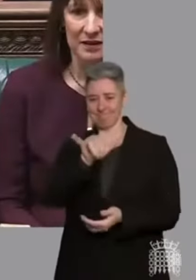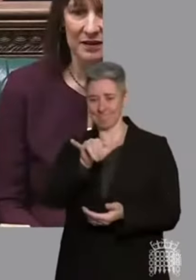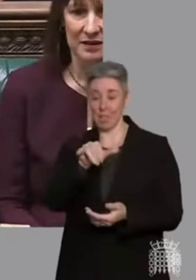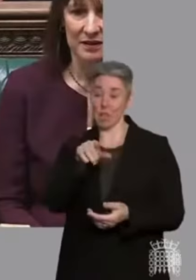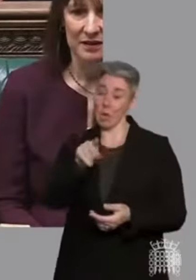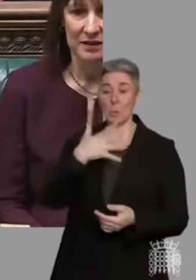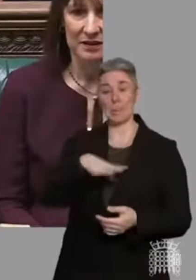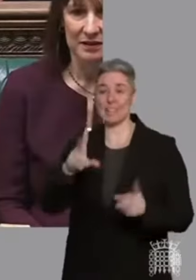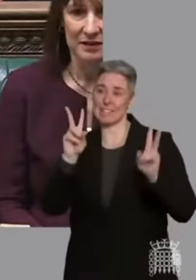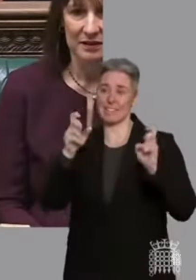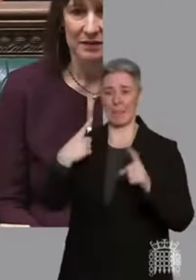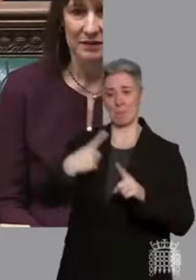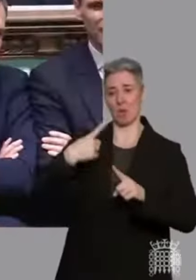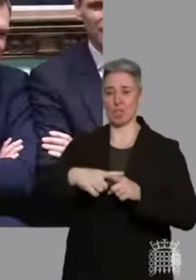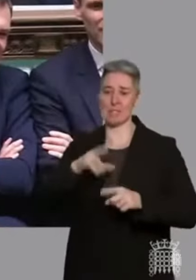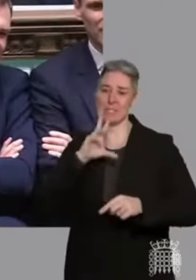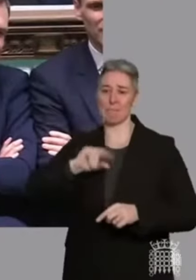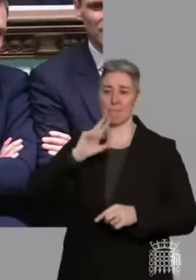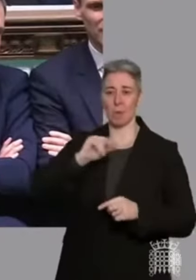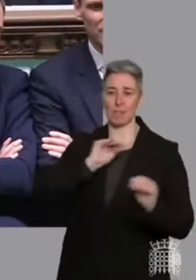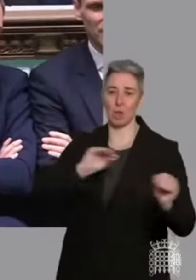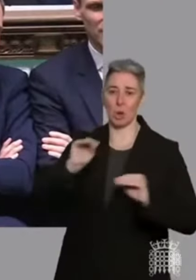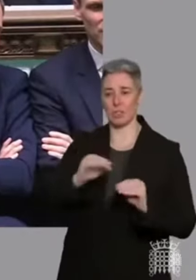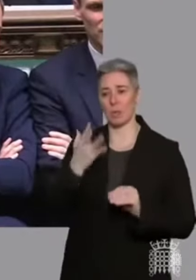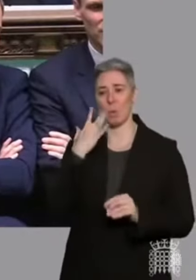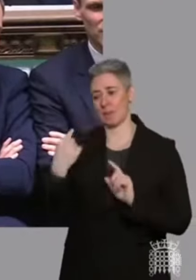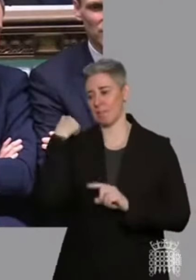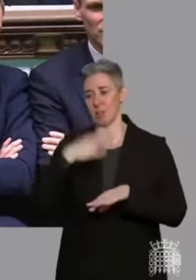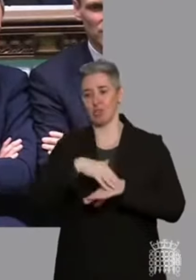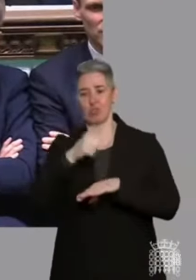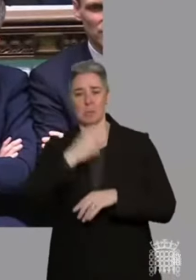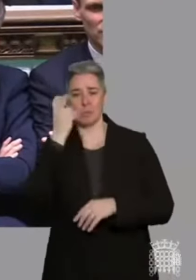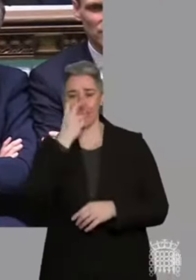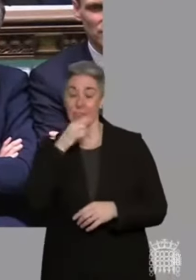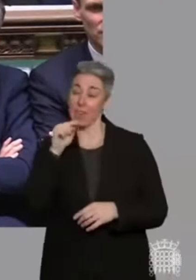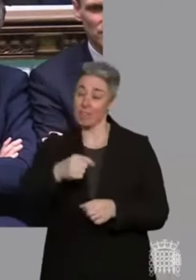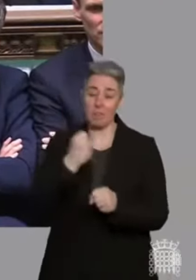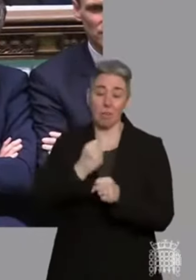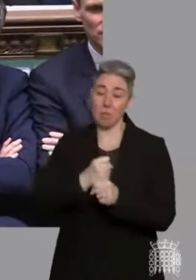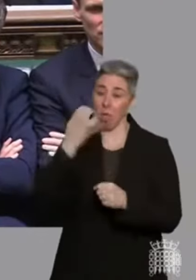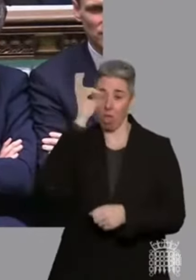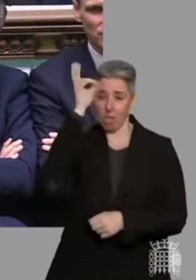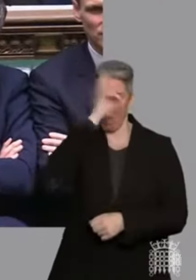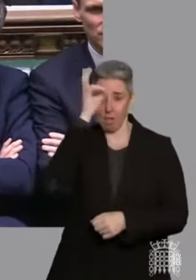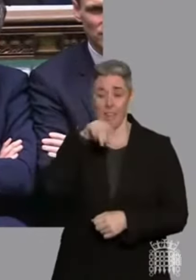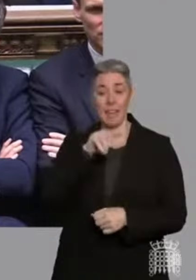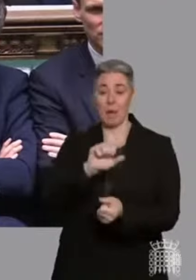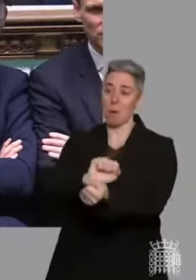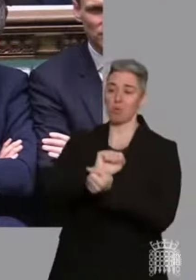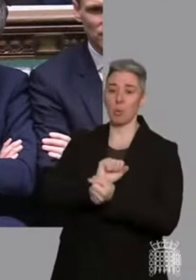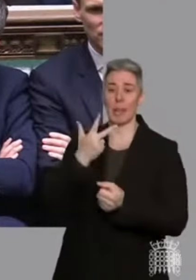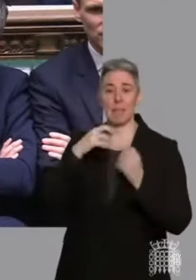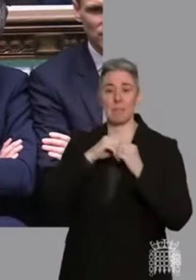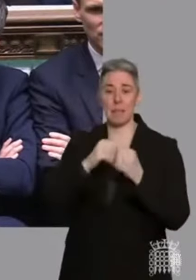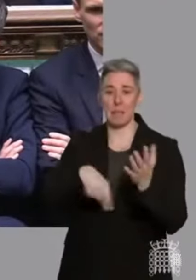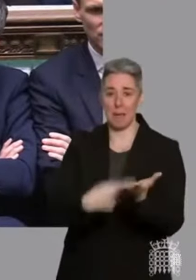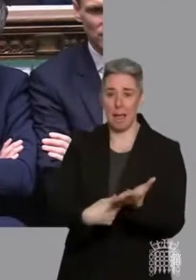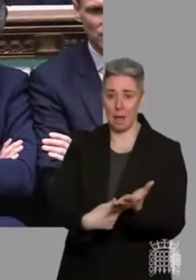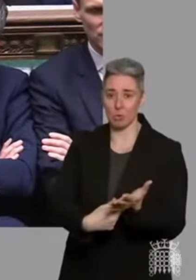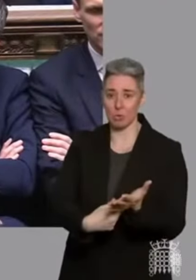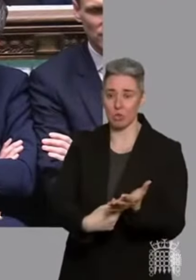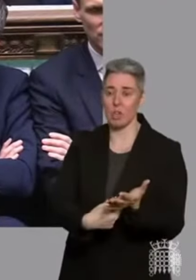is so clueless. It is borrowing £8 billion. It is so clueless. It is borrowing £8